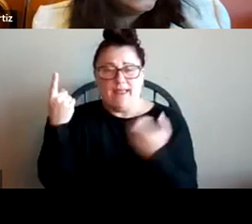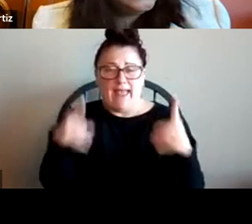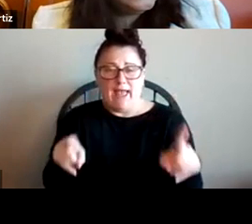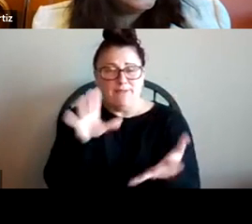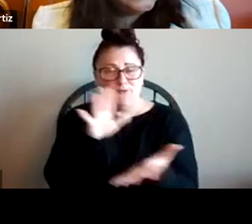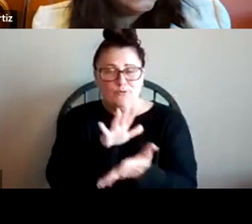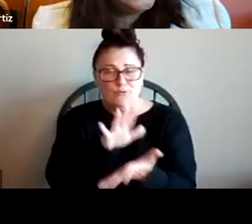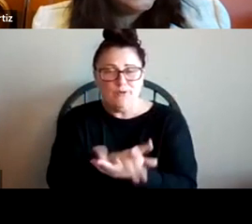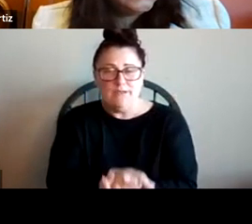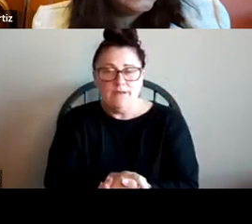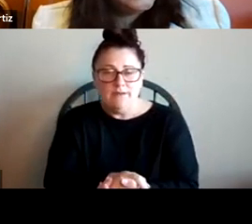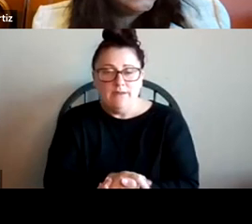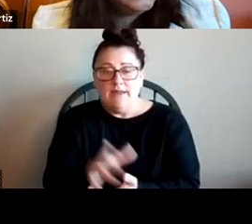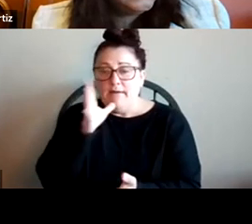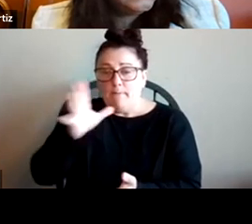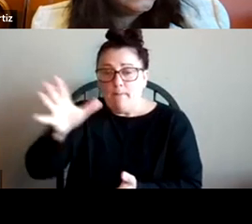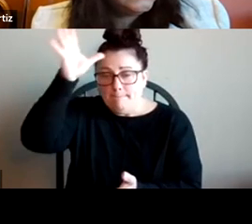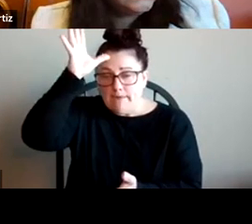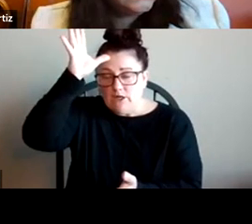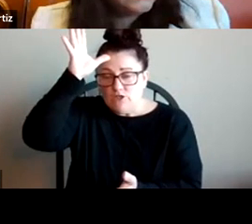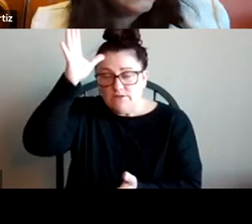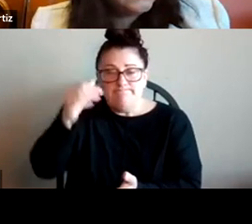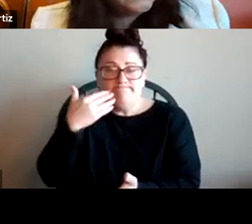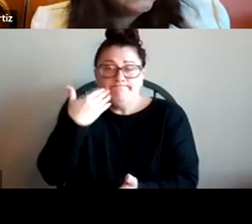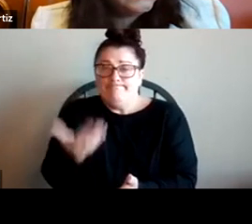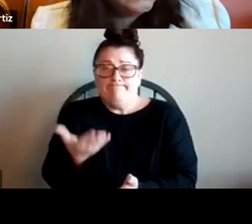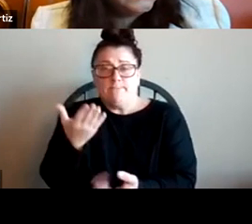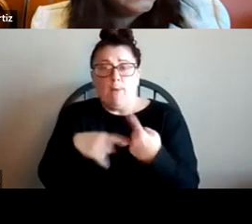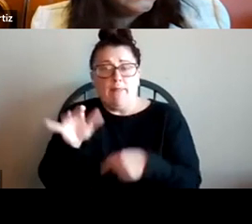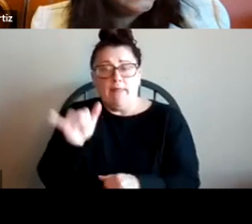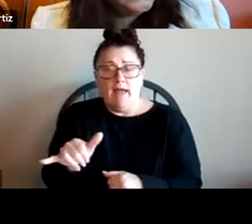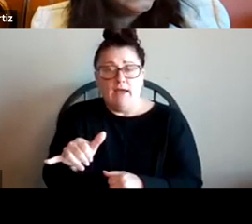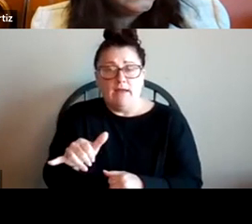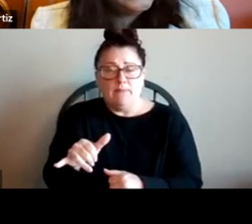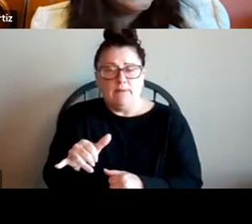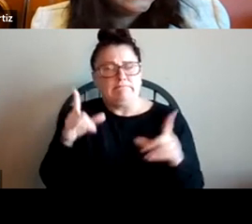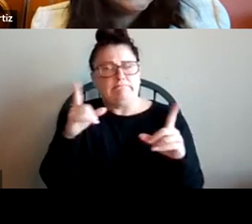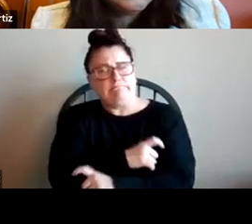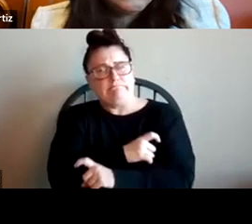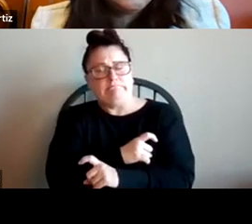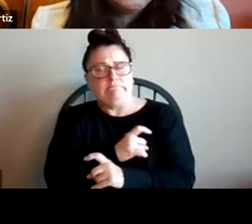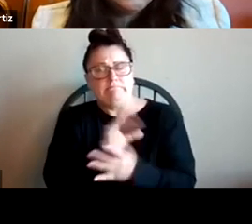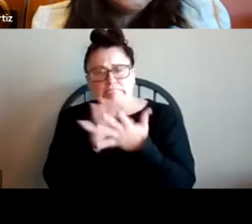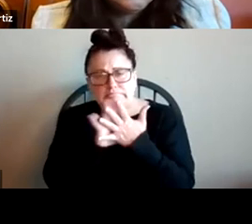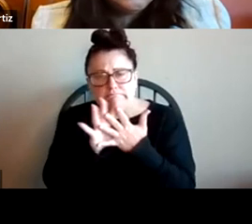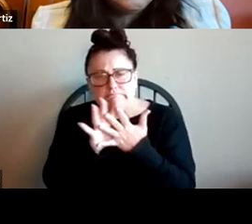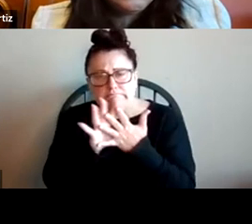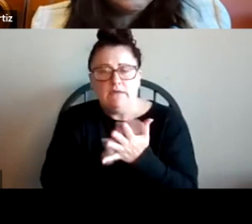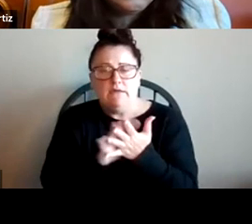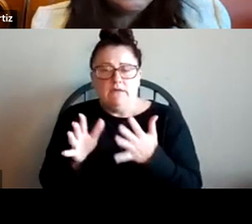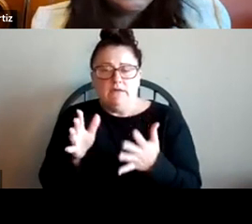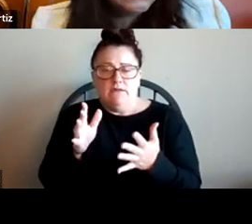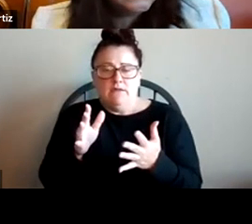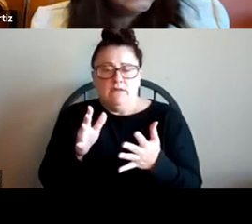these buildings. And for parents who don't know a lot about it, it can be really problematic when they feel like, oh, well, I lost